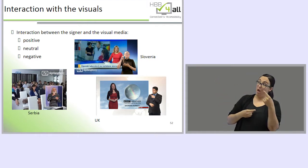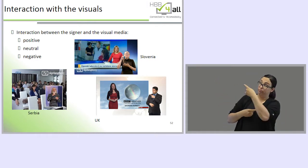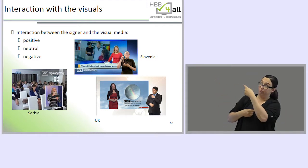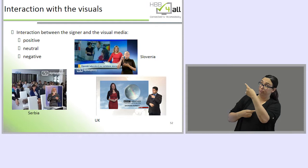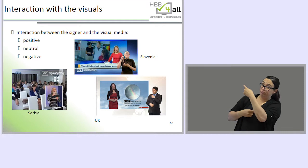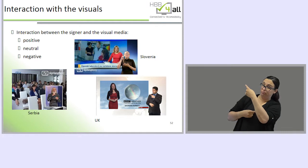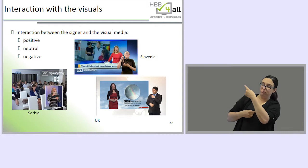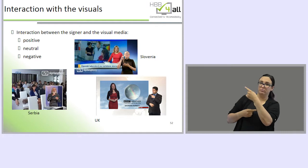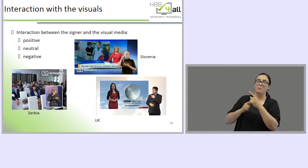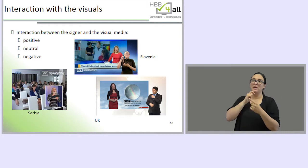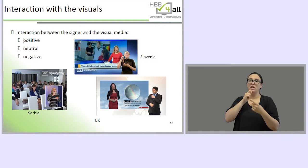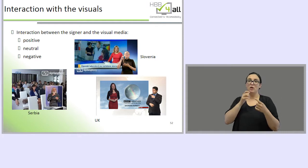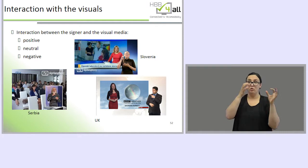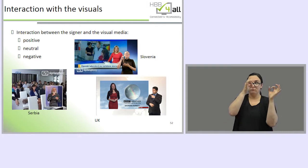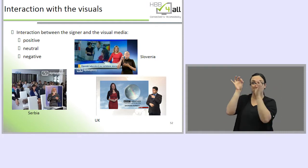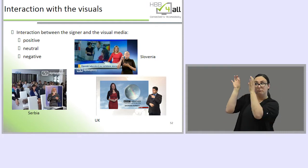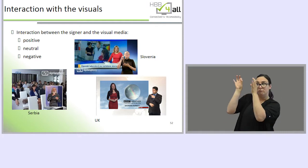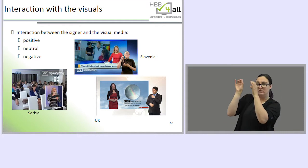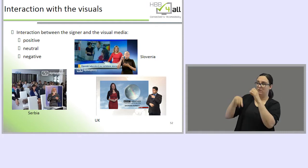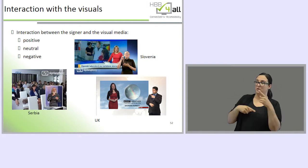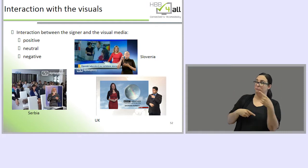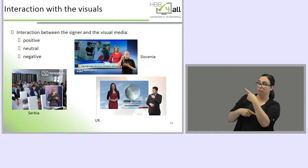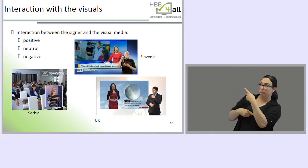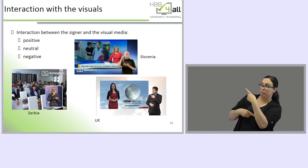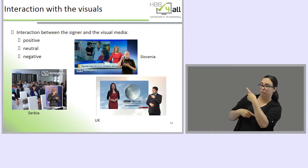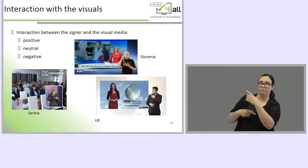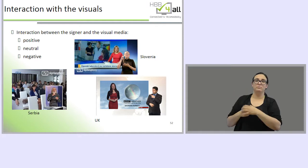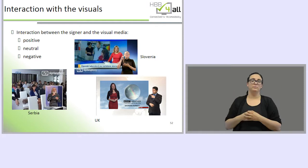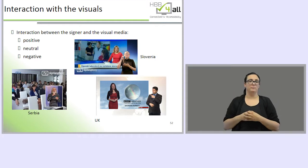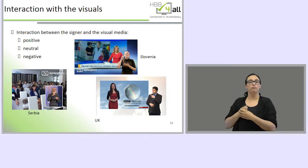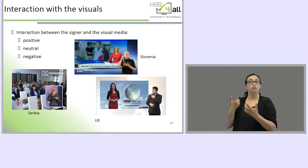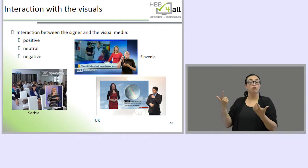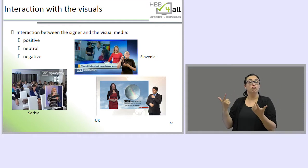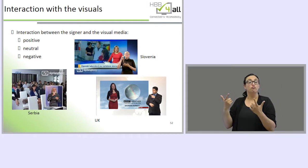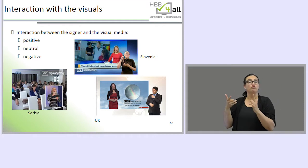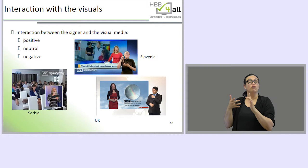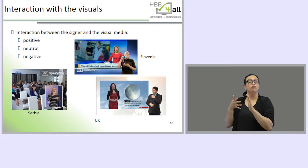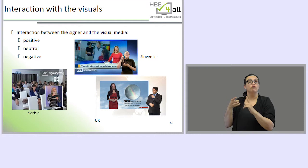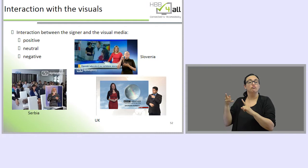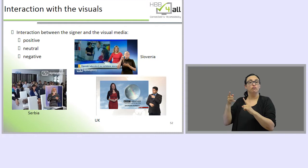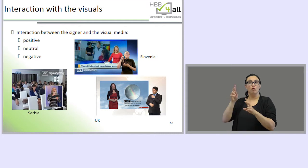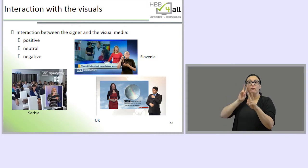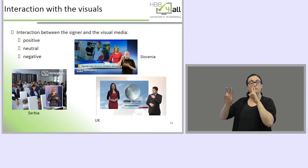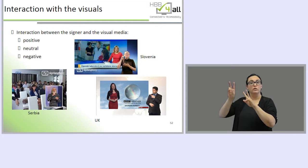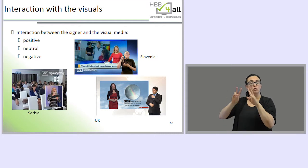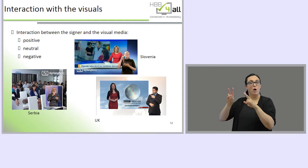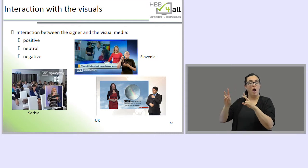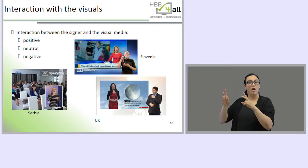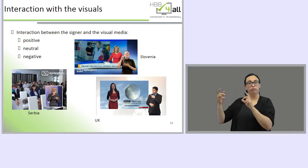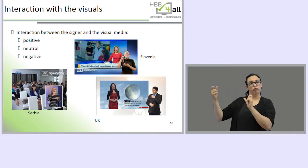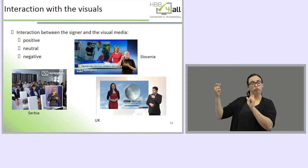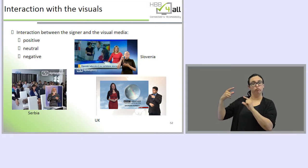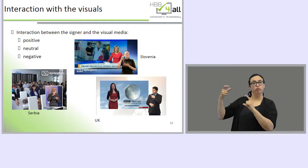the presenter and directing his eye gaze to the presenter so that it uses